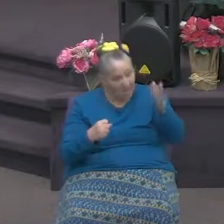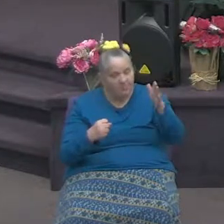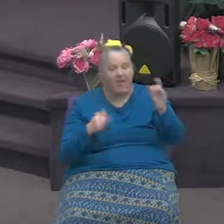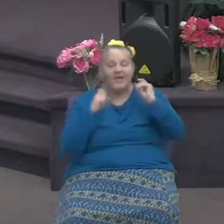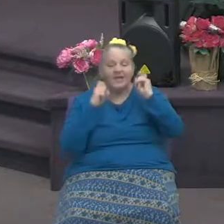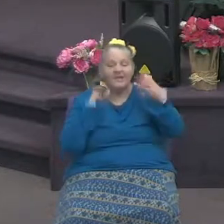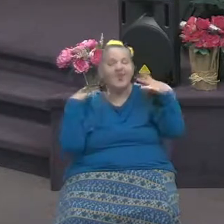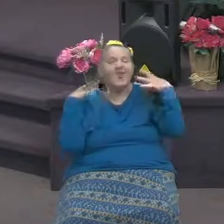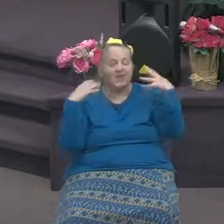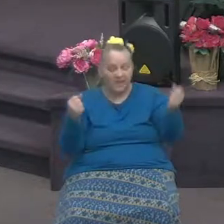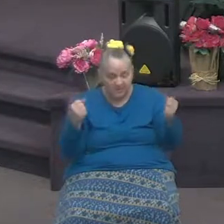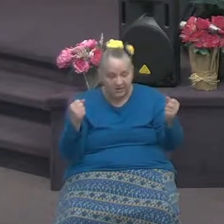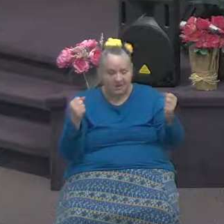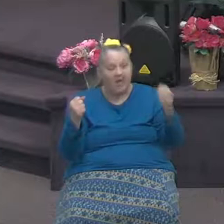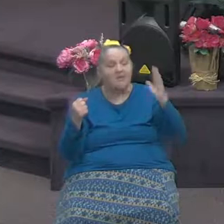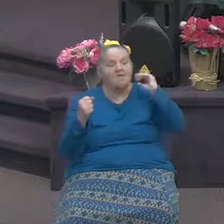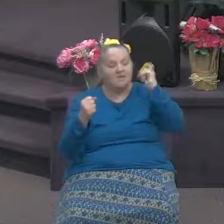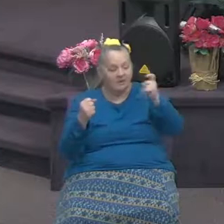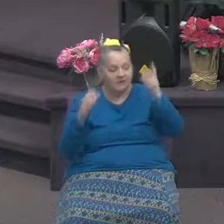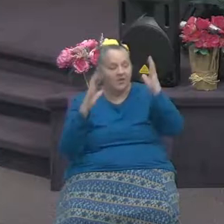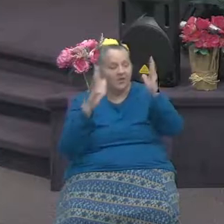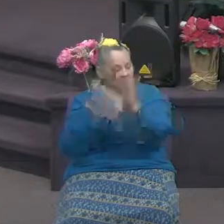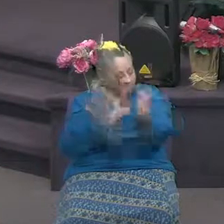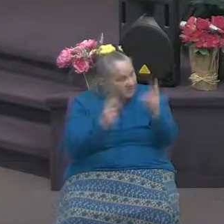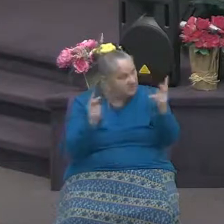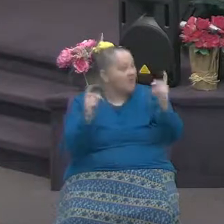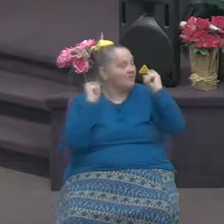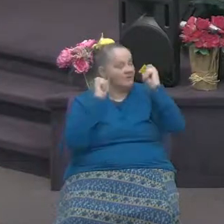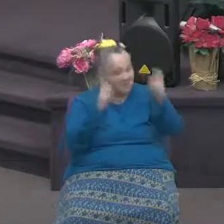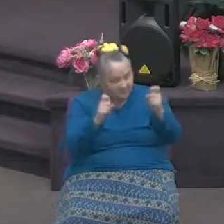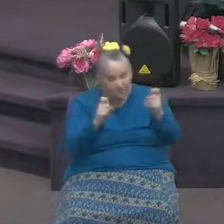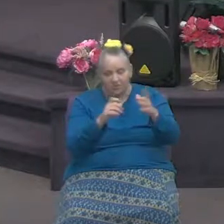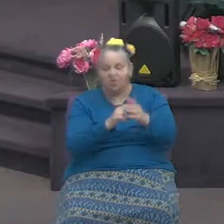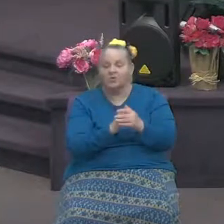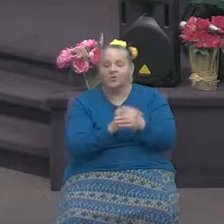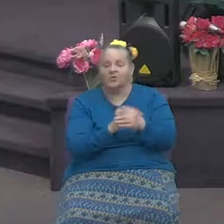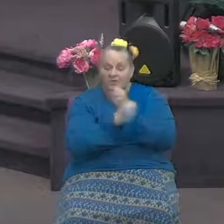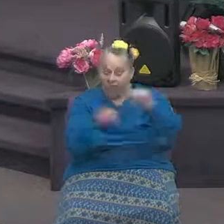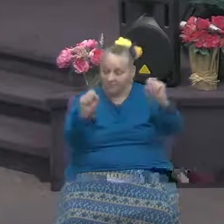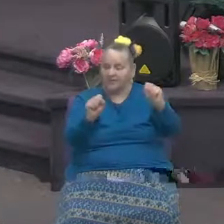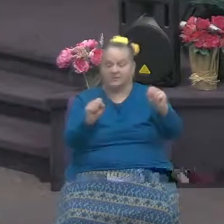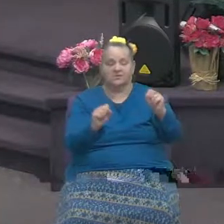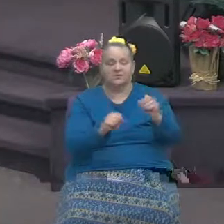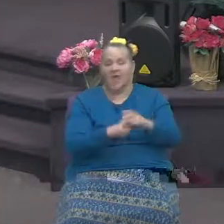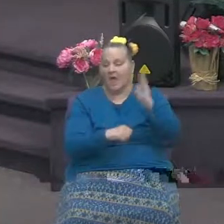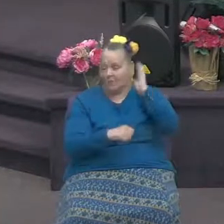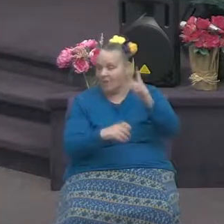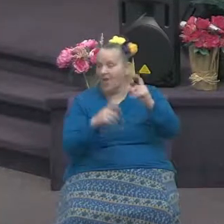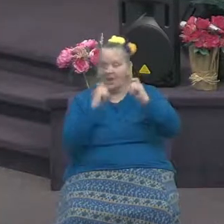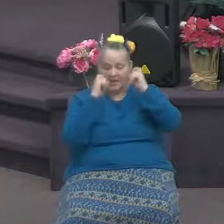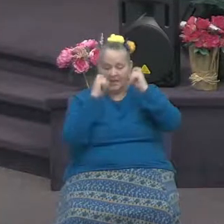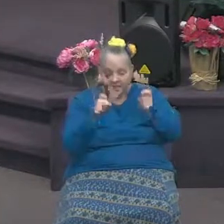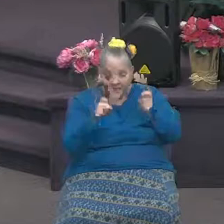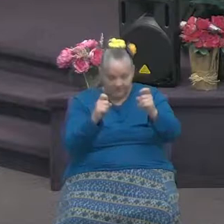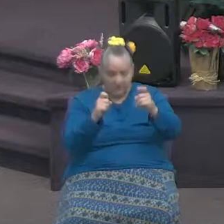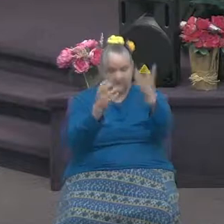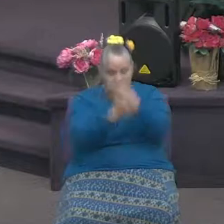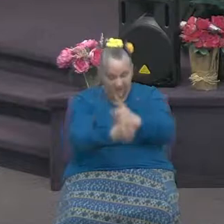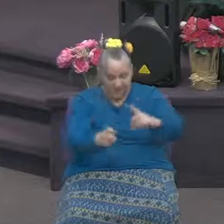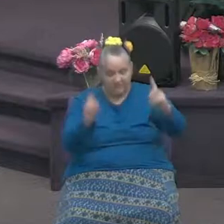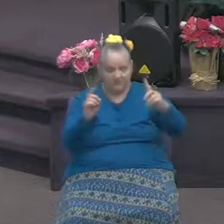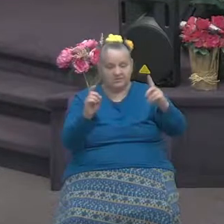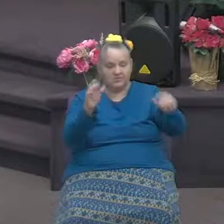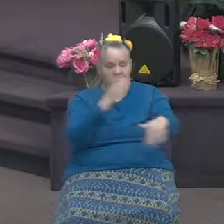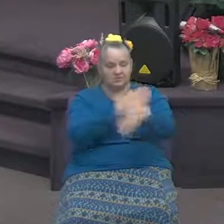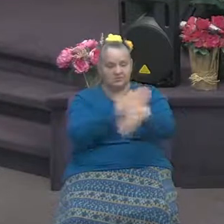to healing, and I'm going to plunge you to victory, and I'm going to plunge you to salvation, and I'm going to plunge you to deliverance